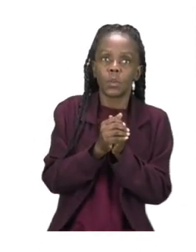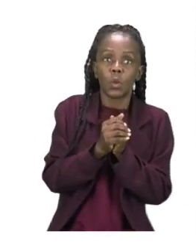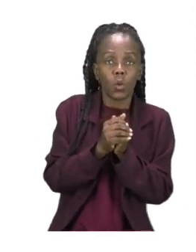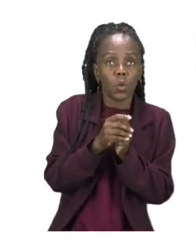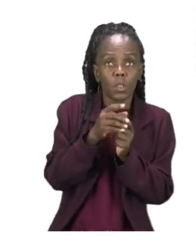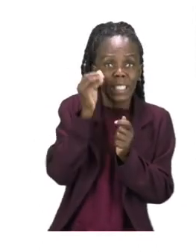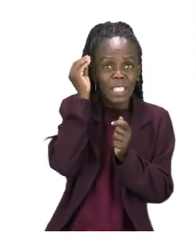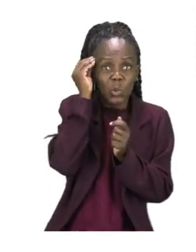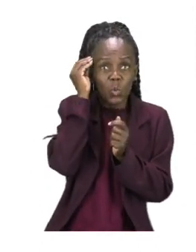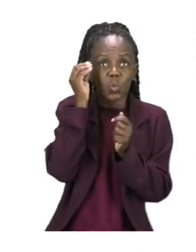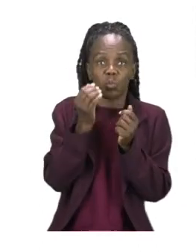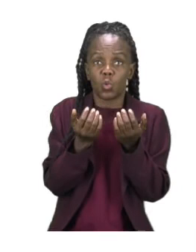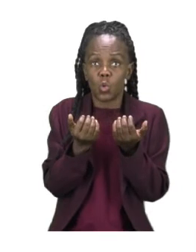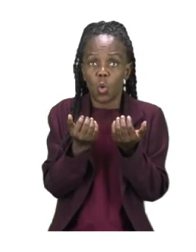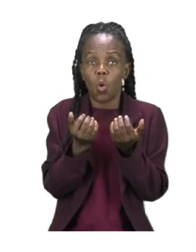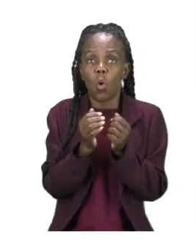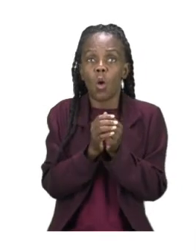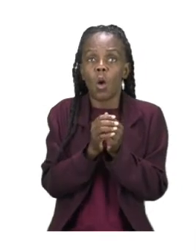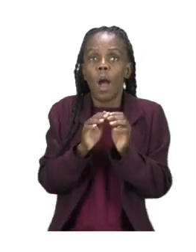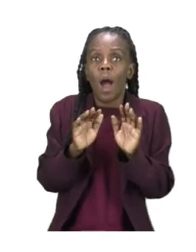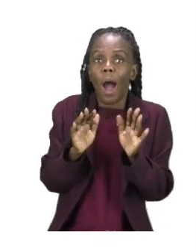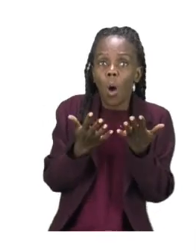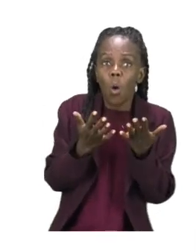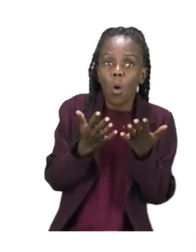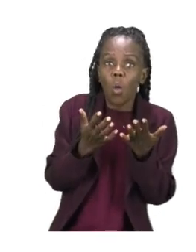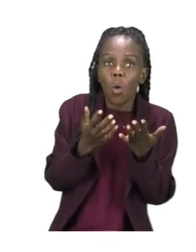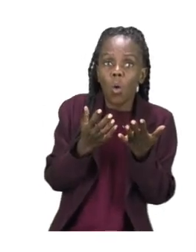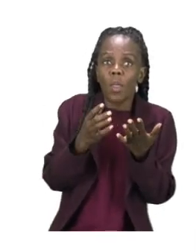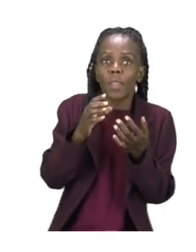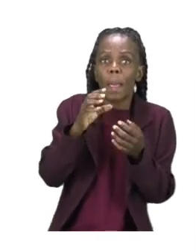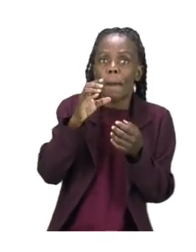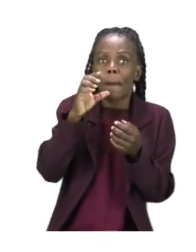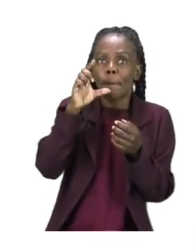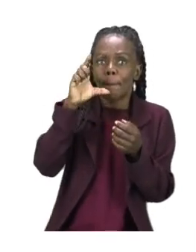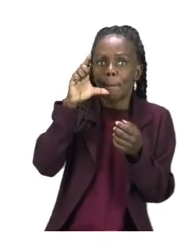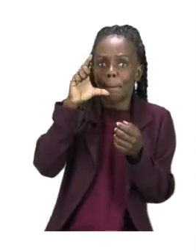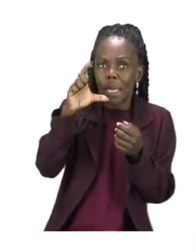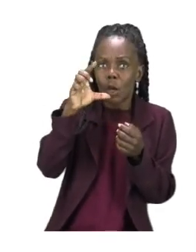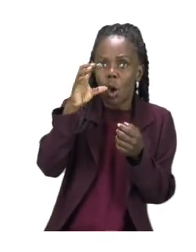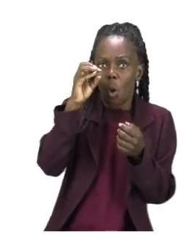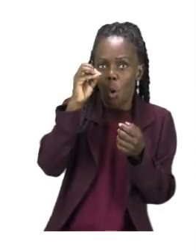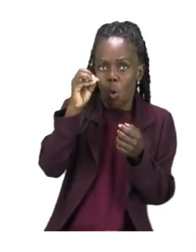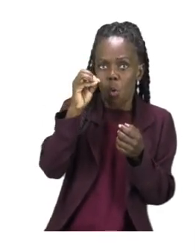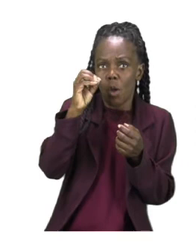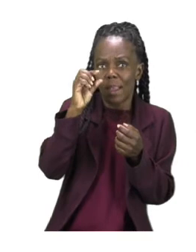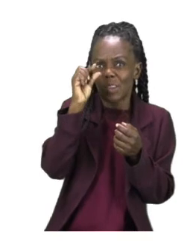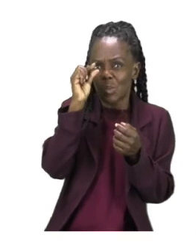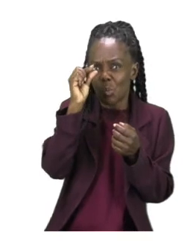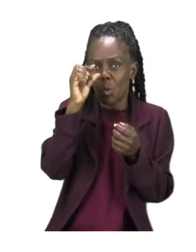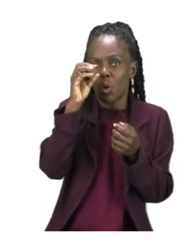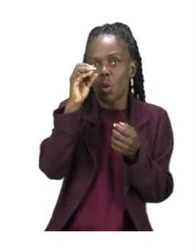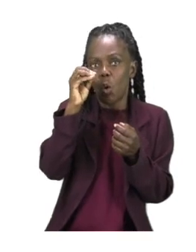it. And then you're going to trace the O. You're going to start with